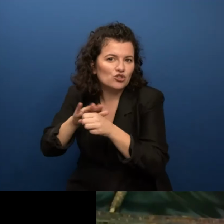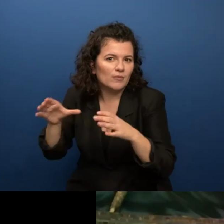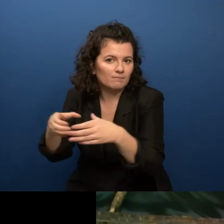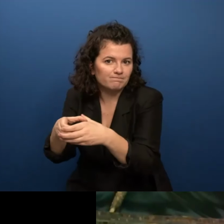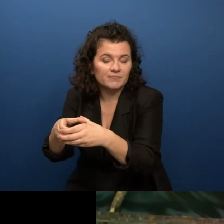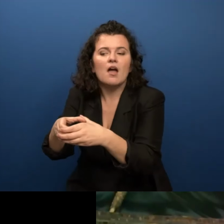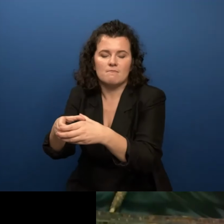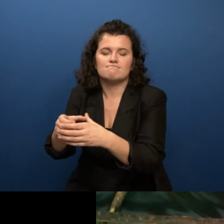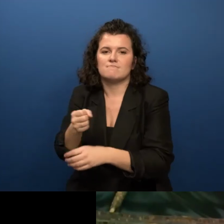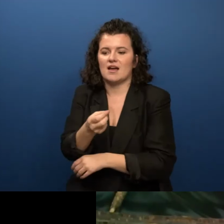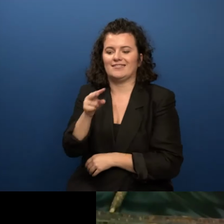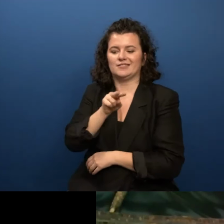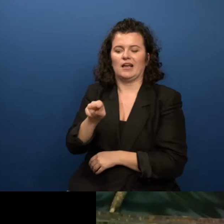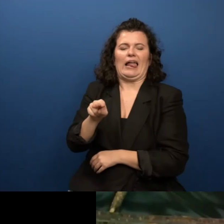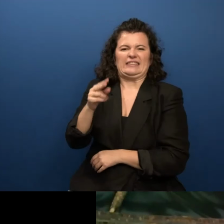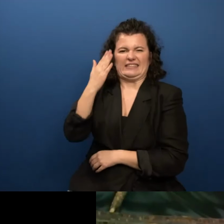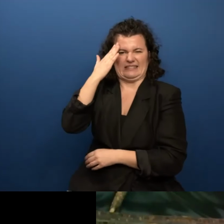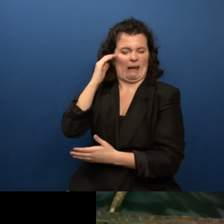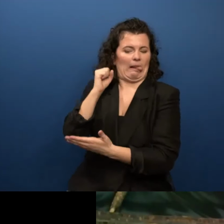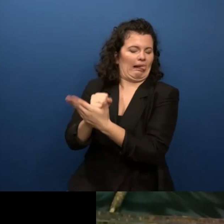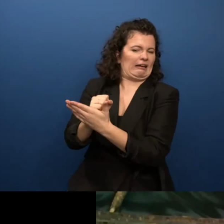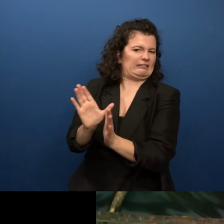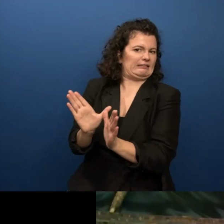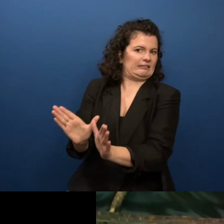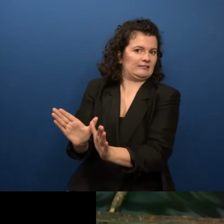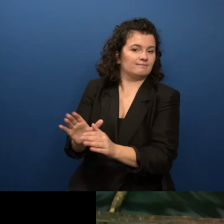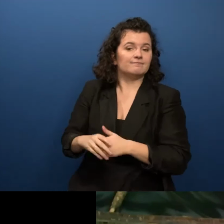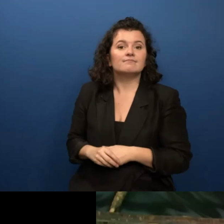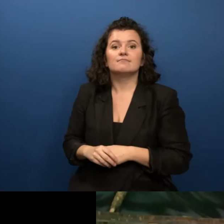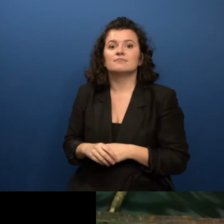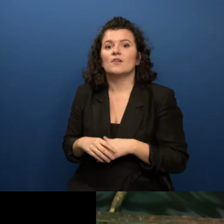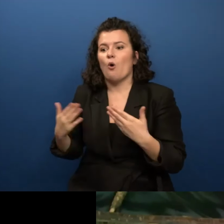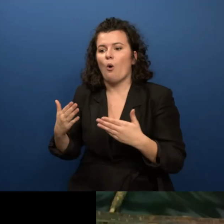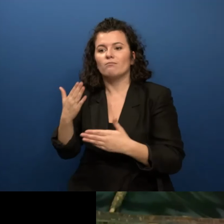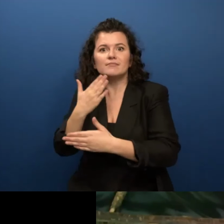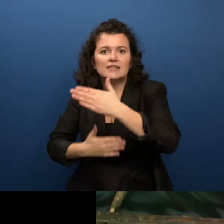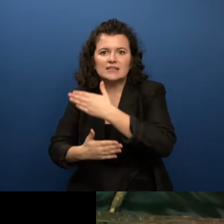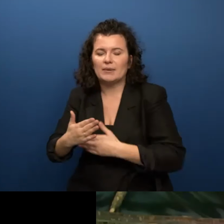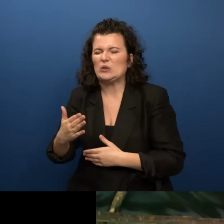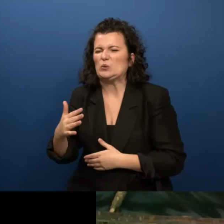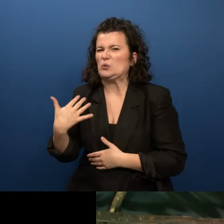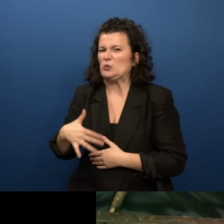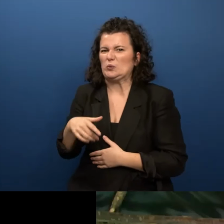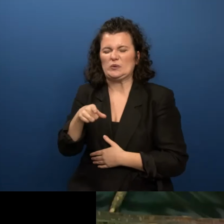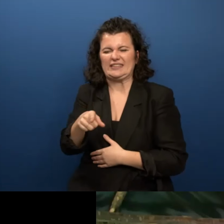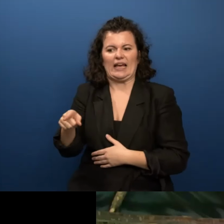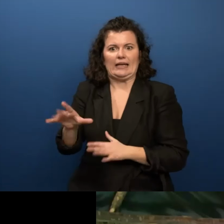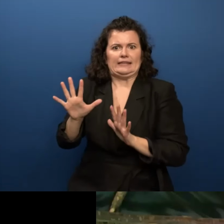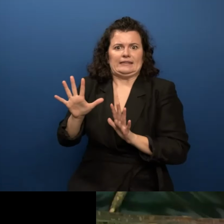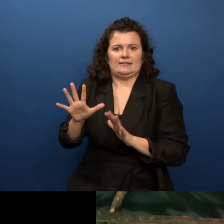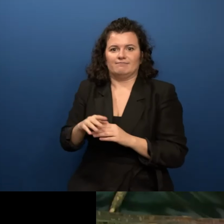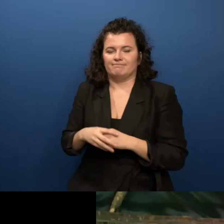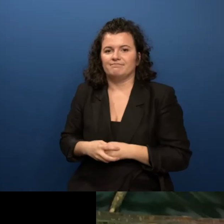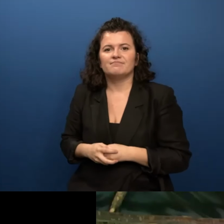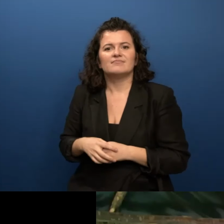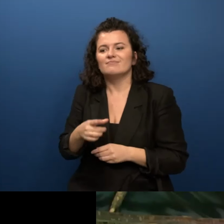stigmatization and traditional attachment that a person with disability is a curse. So at all the time, they are disadvantaged, they are disempowered,